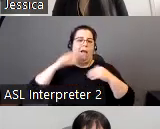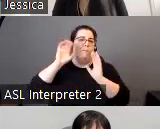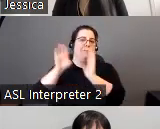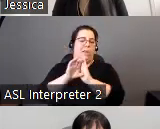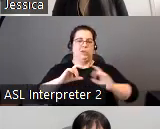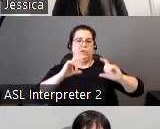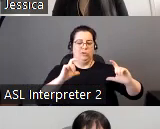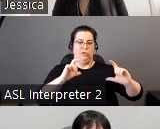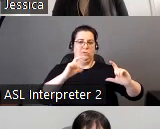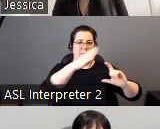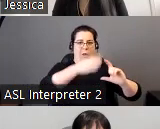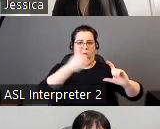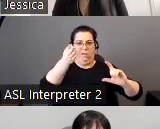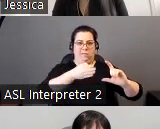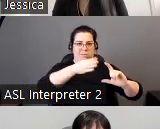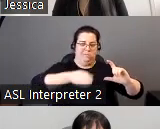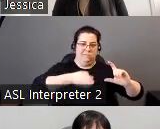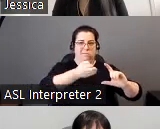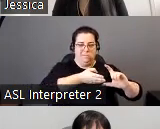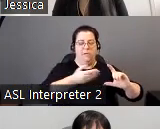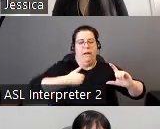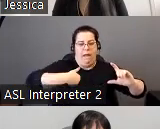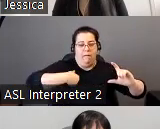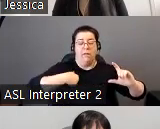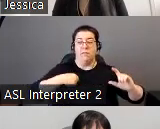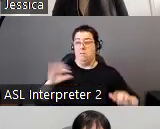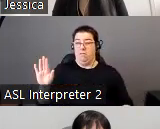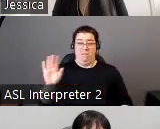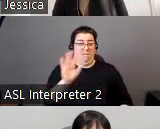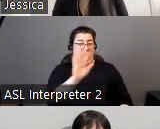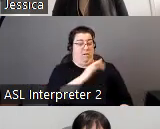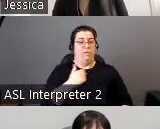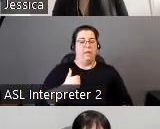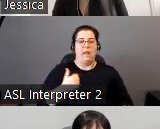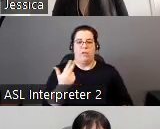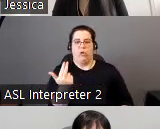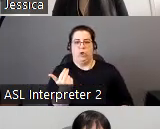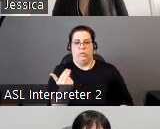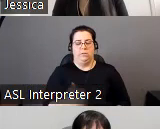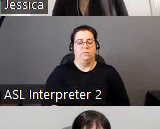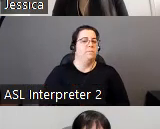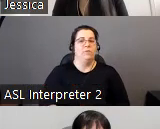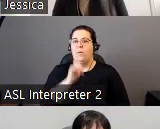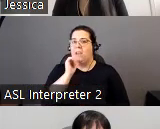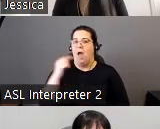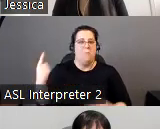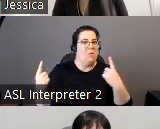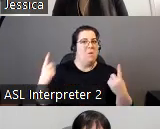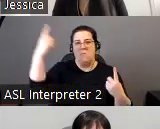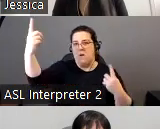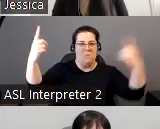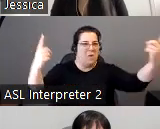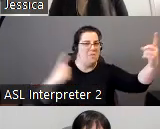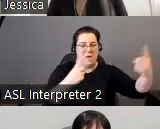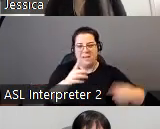turns out that there are only 13 across Canada, and they're not evenly spread. So some areas have several,